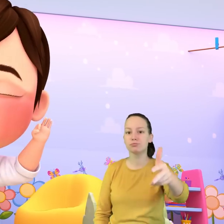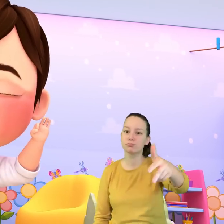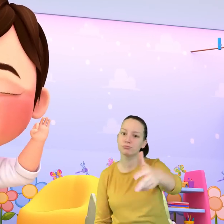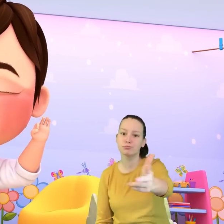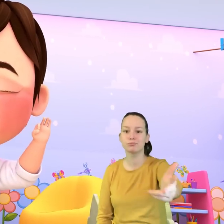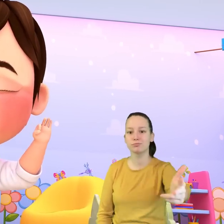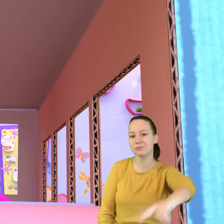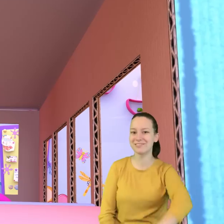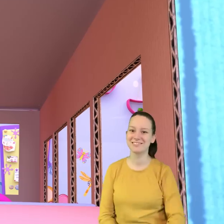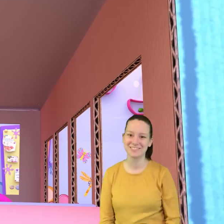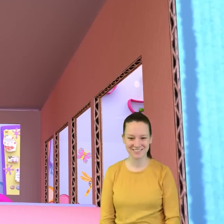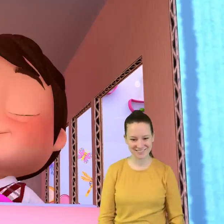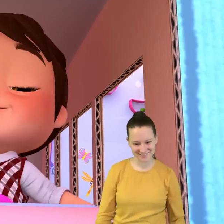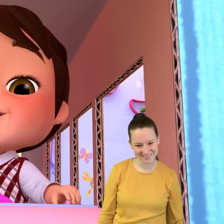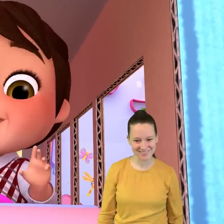town